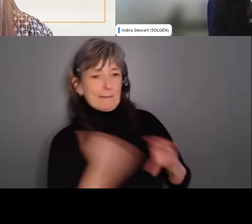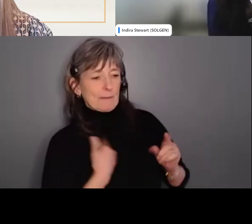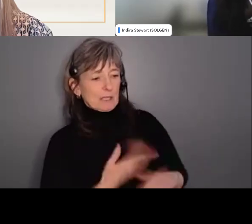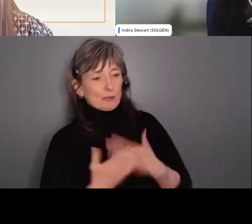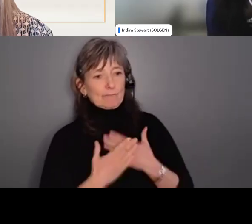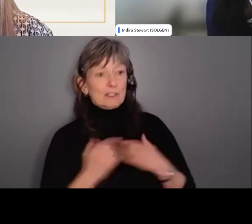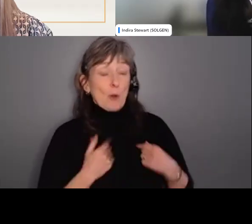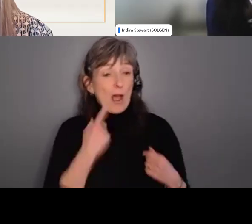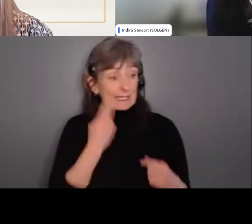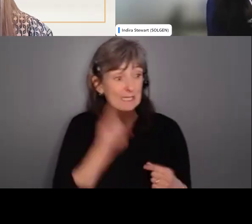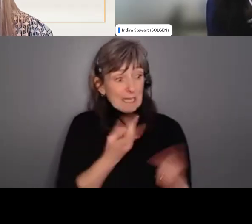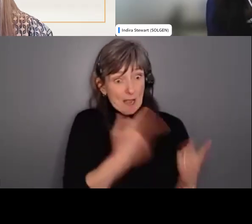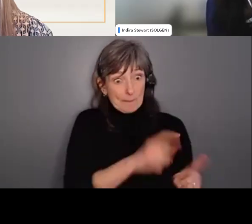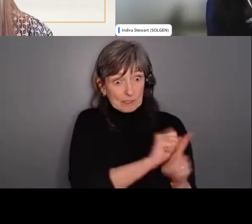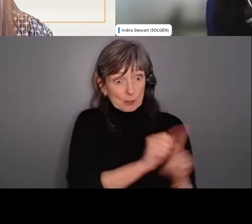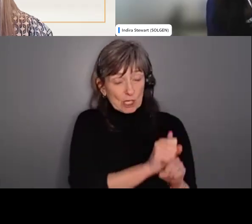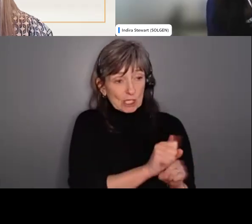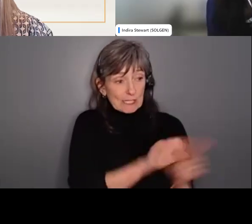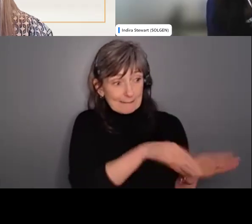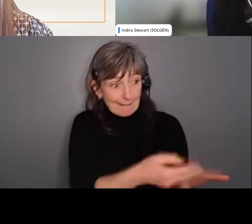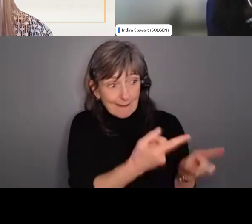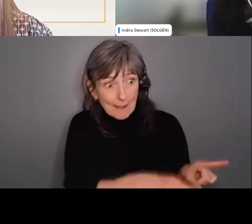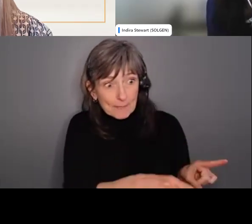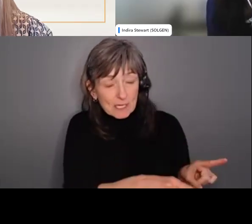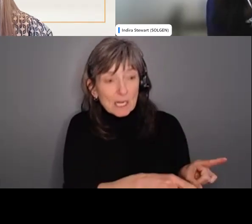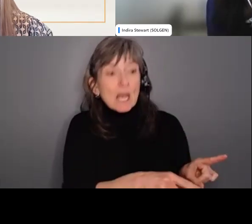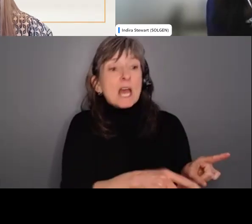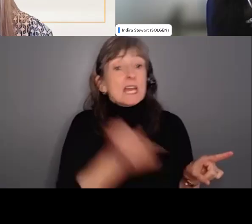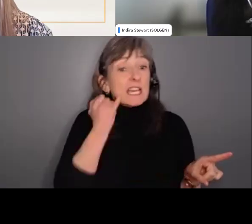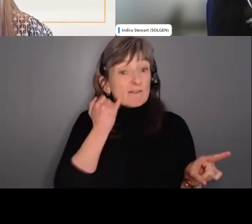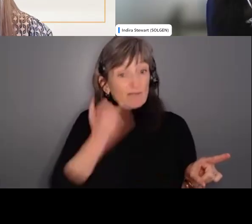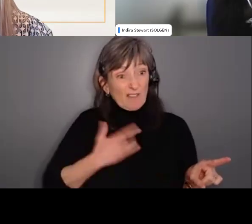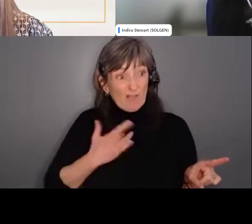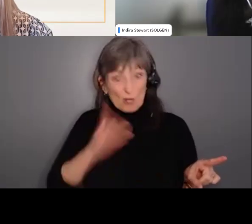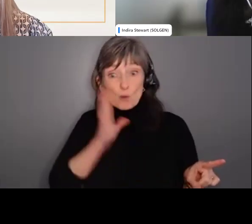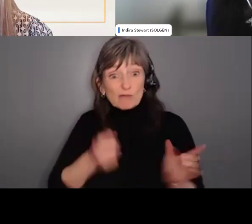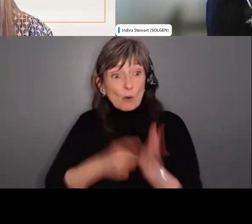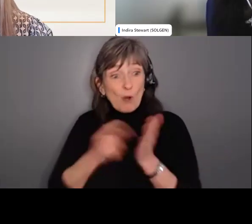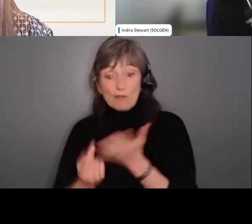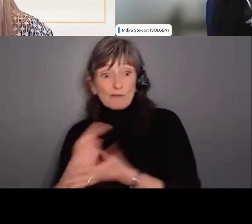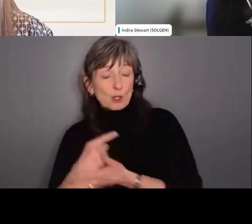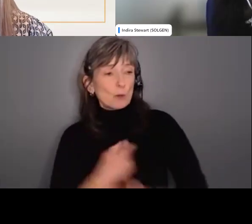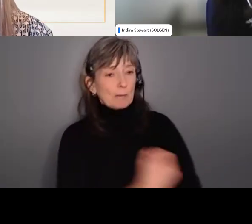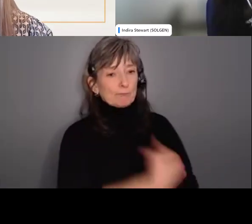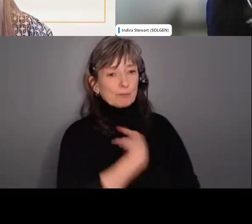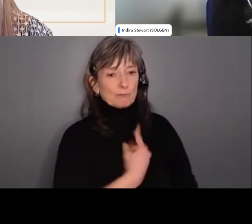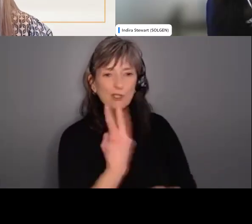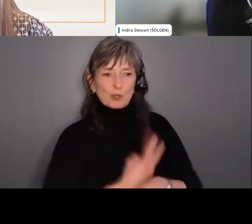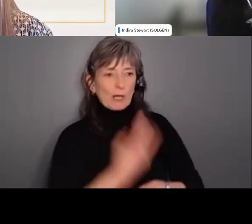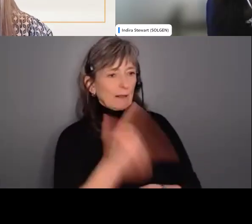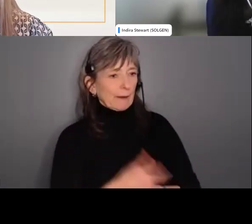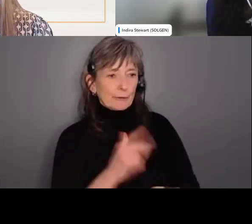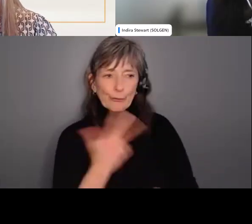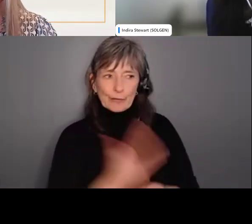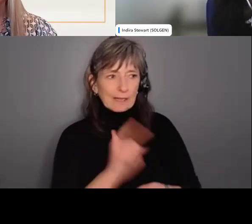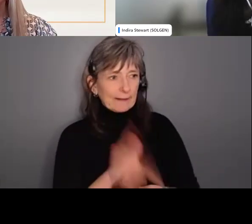time. So as soon as a death occurs, I will generally know about it within a couple days. And we track the cases, like Liz